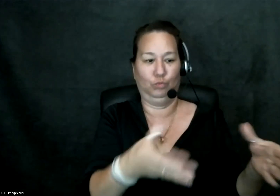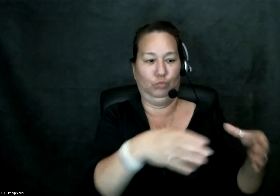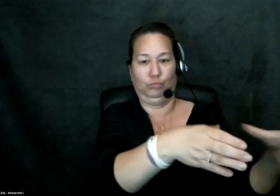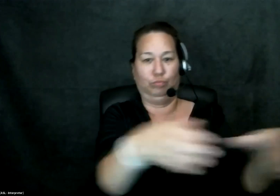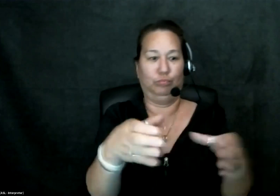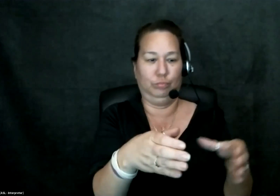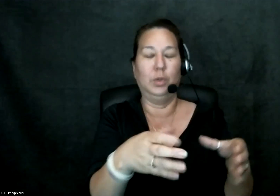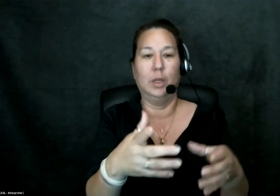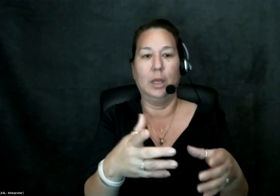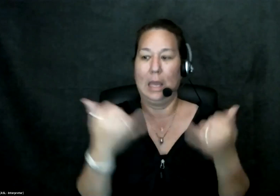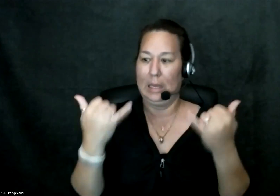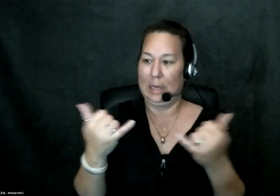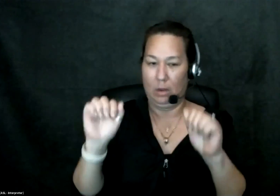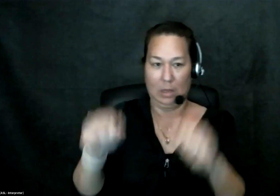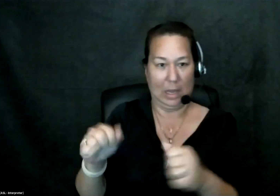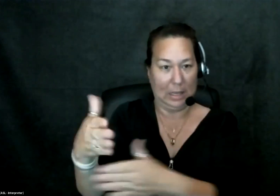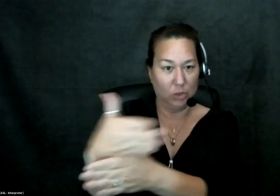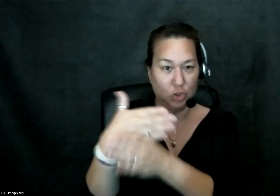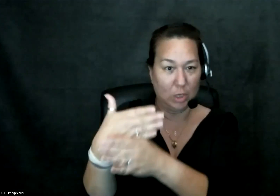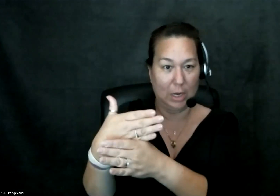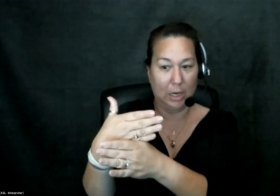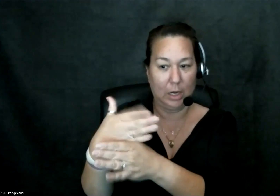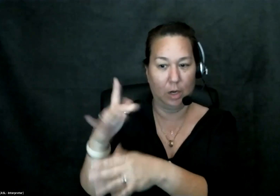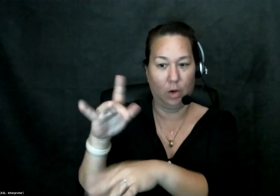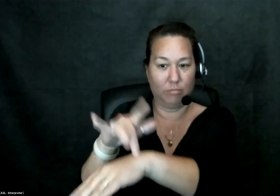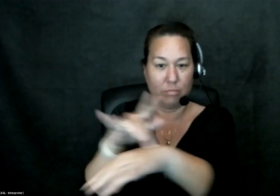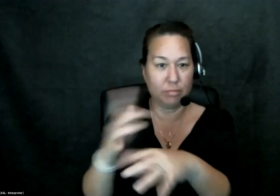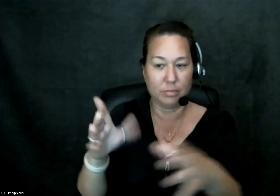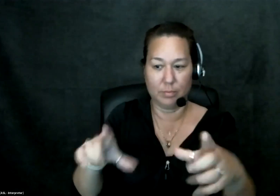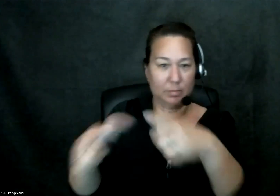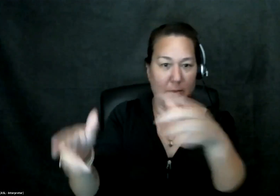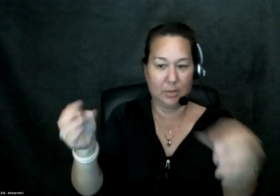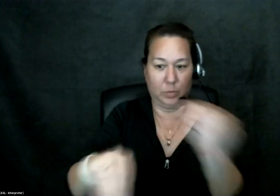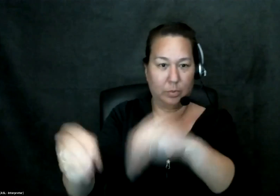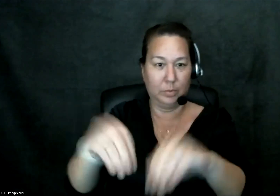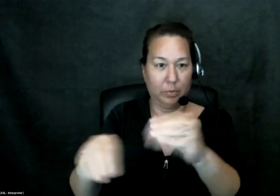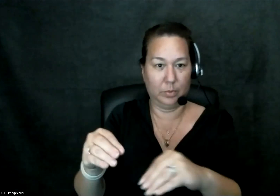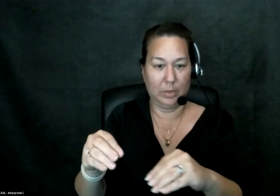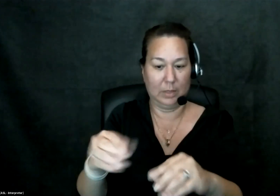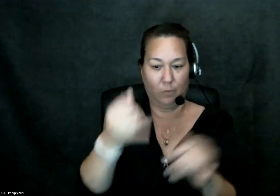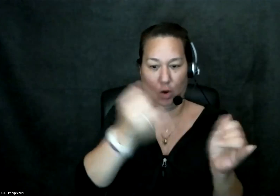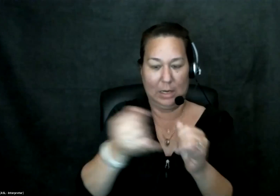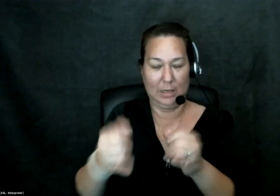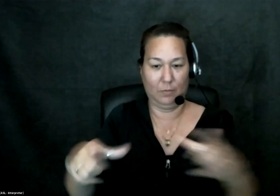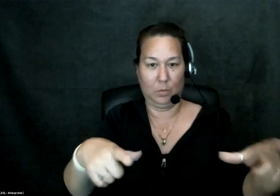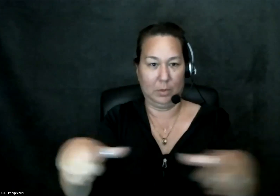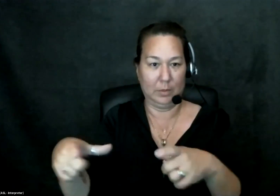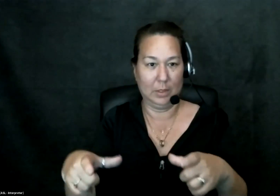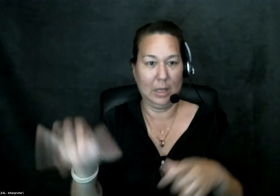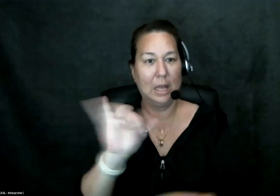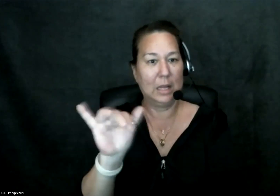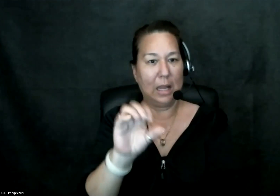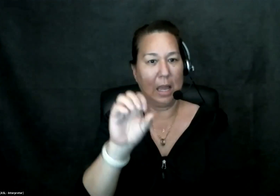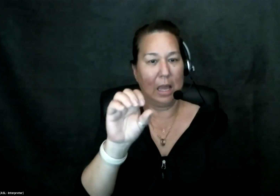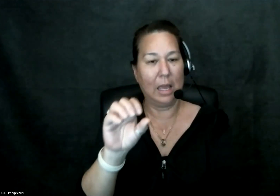or handling individual food, ladling individual food dishes, for example, at salad